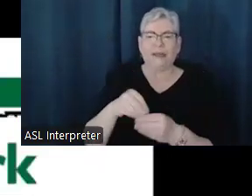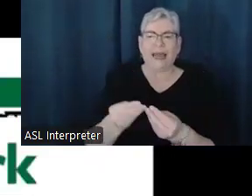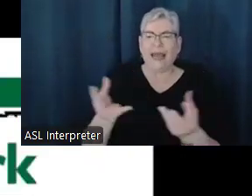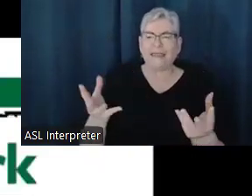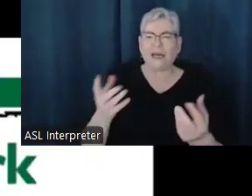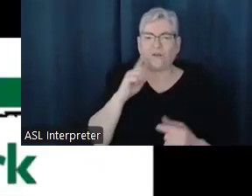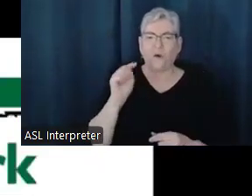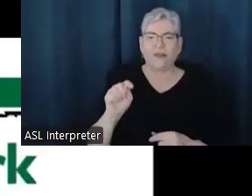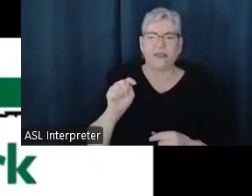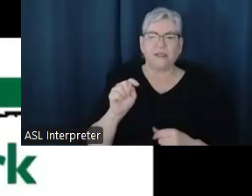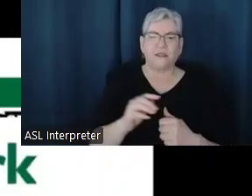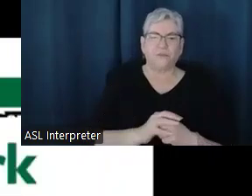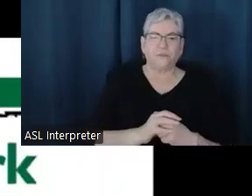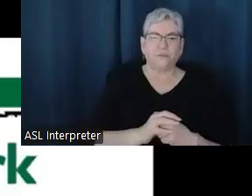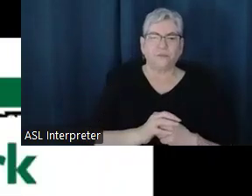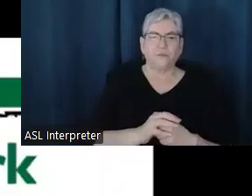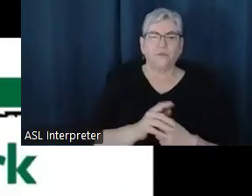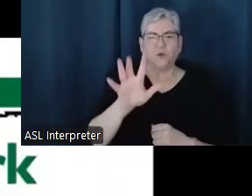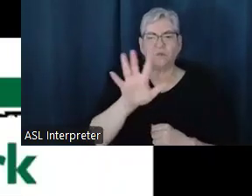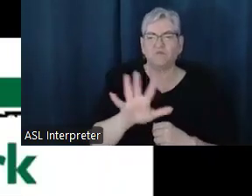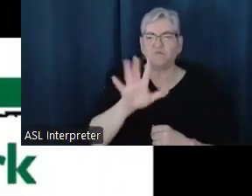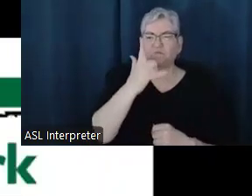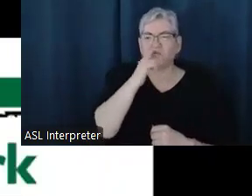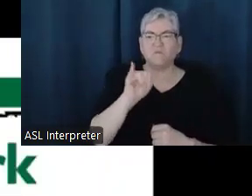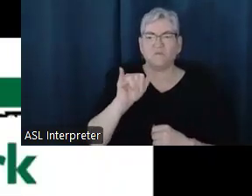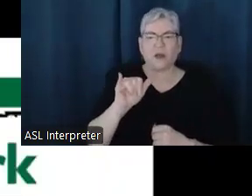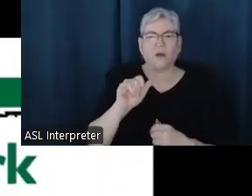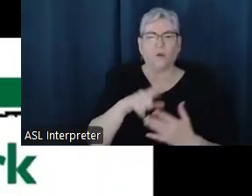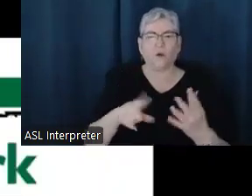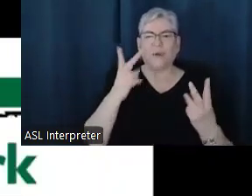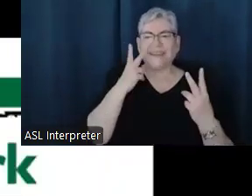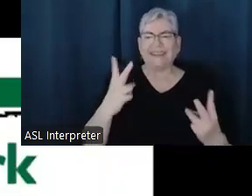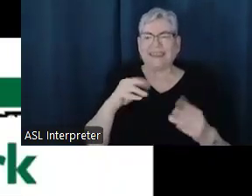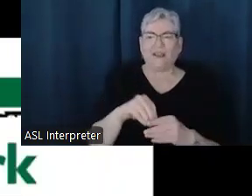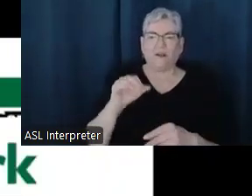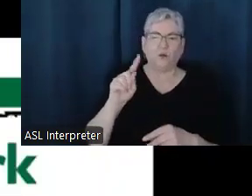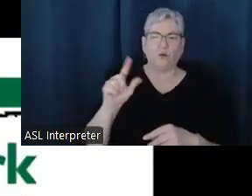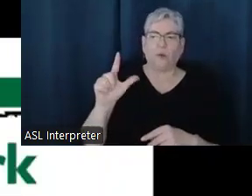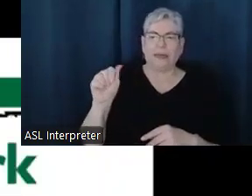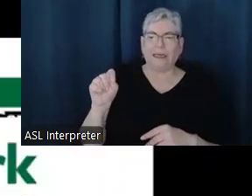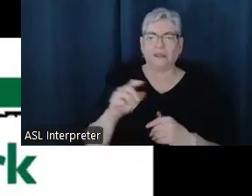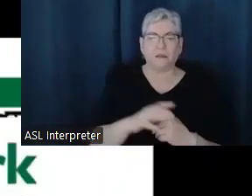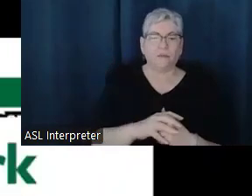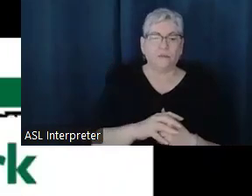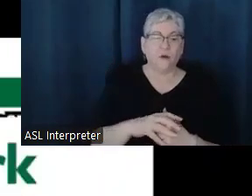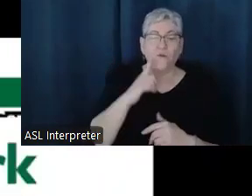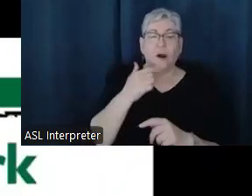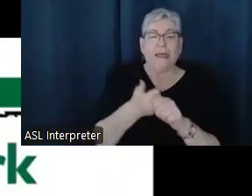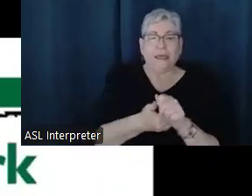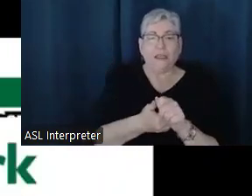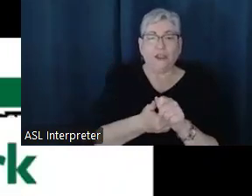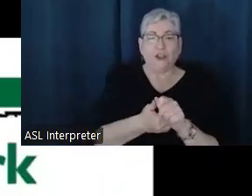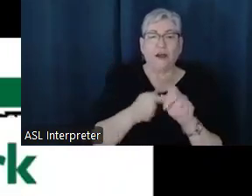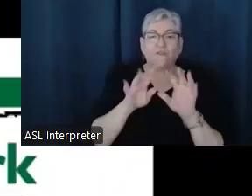well, this looks pretty similar to what you will see in the toolkit. So for each framework, we have